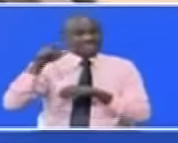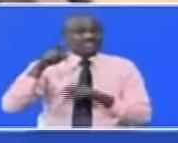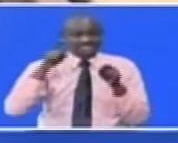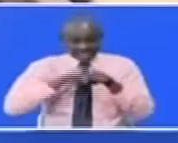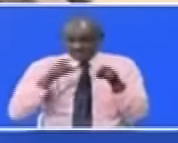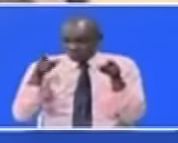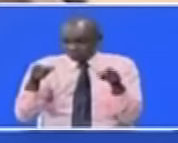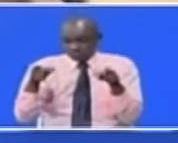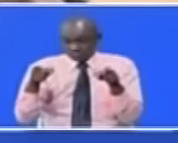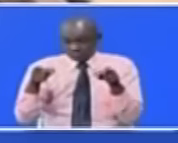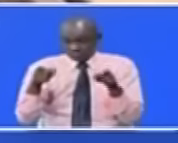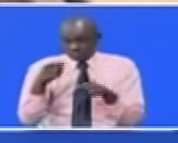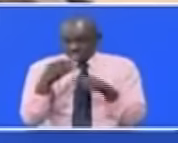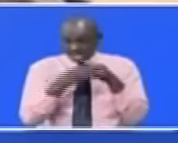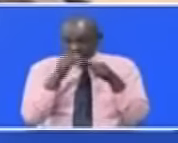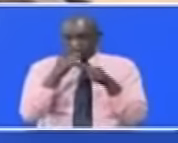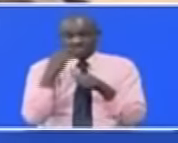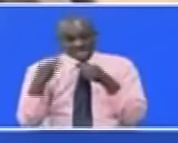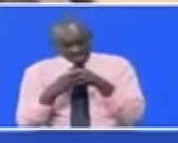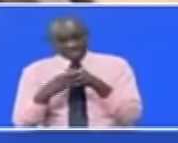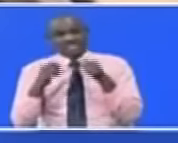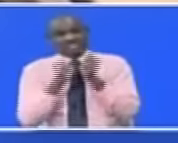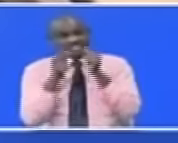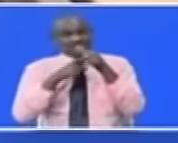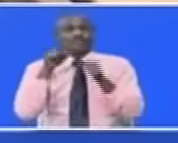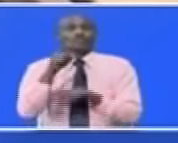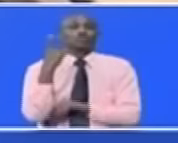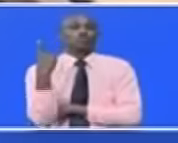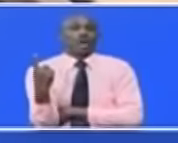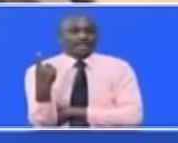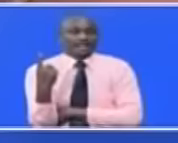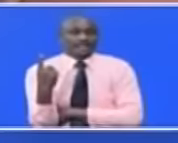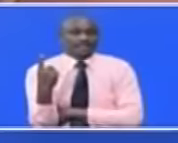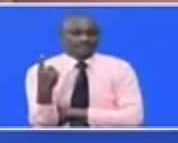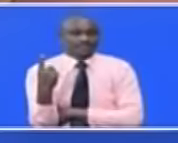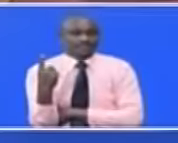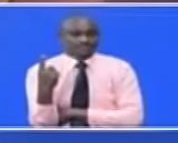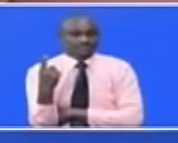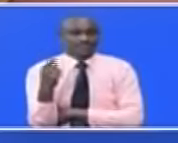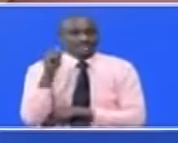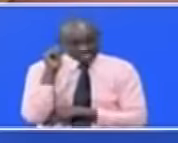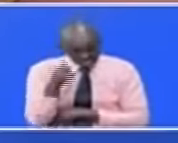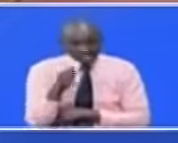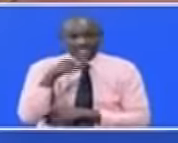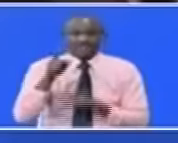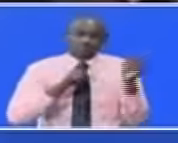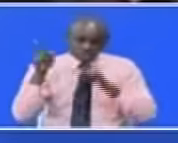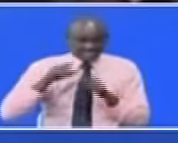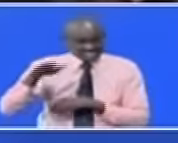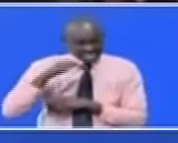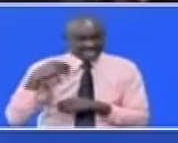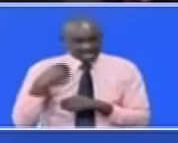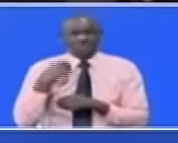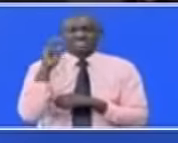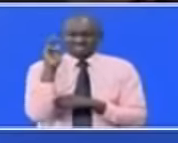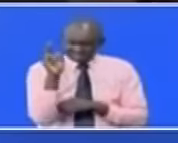of 8.8%, 16.1% and 7.1% in the same period in 2014. Kenya's efforts to lure back tourists and steer the economy's second